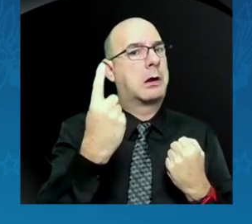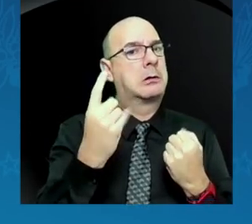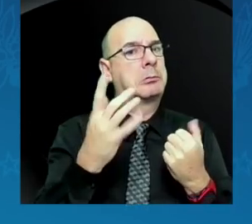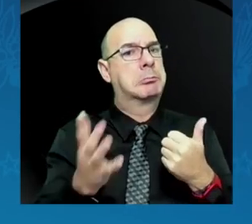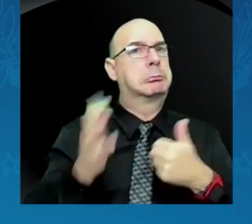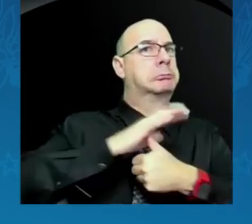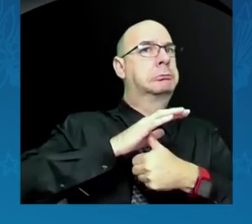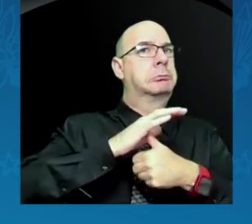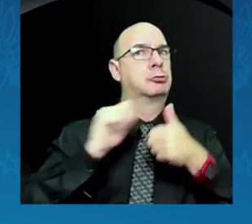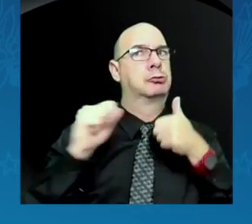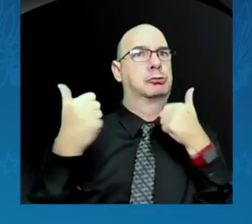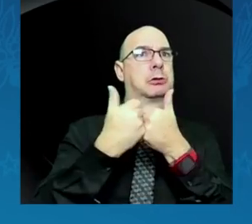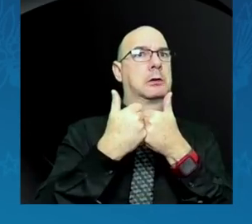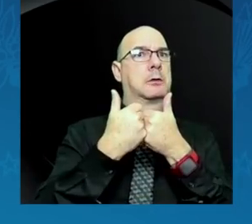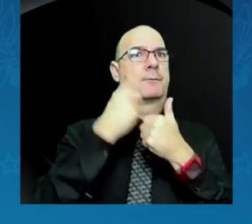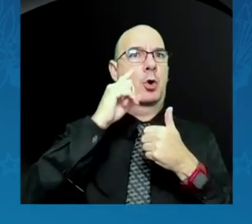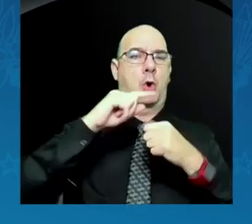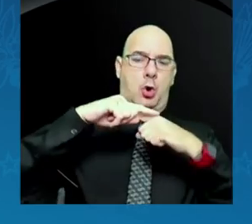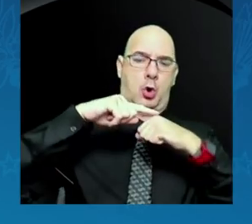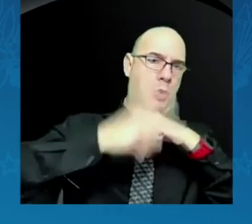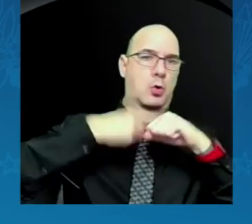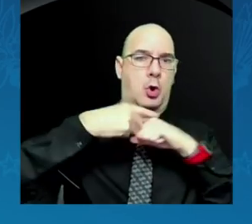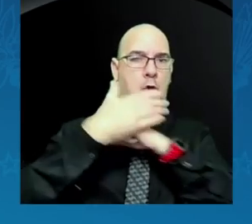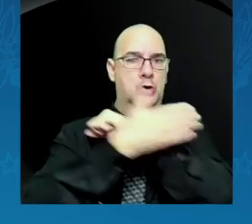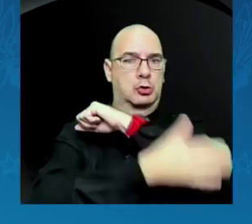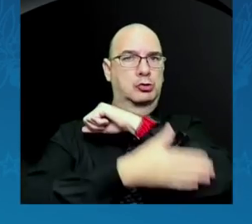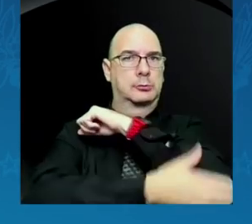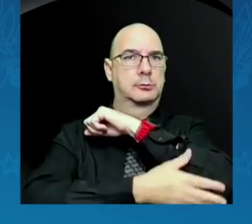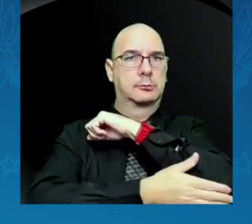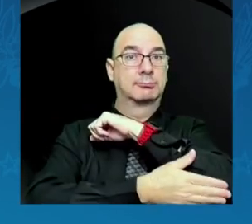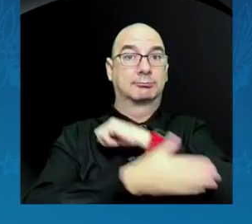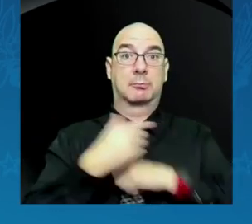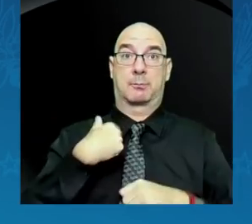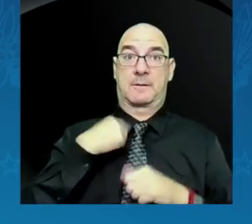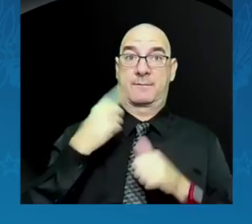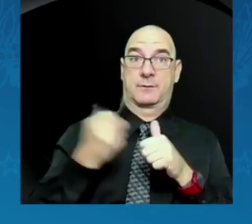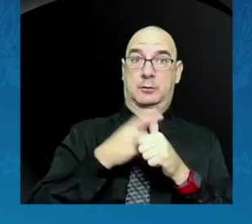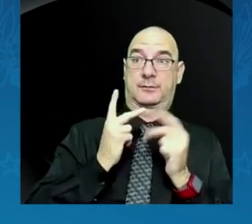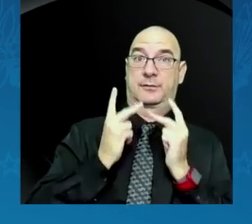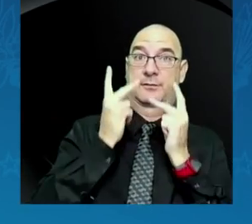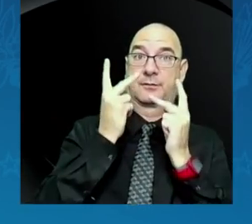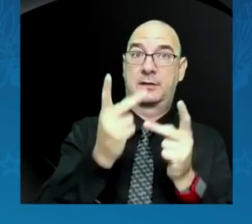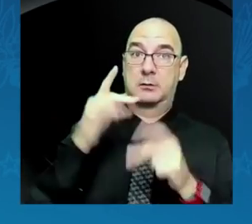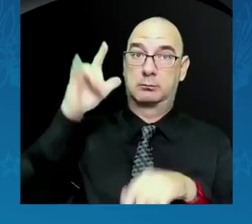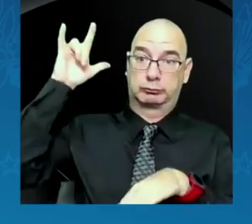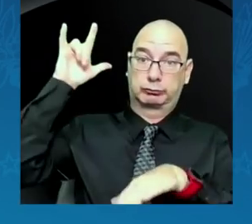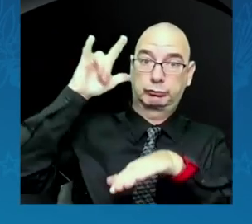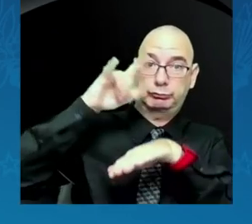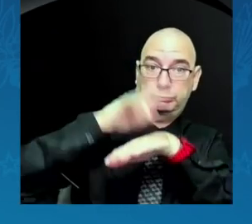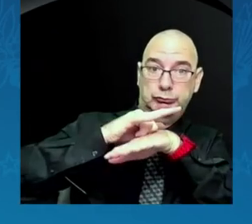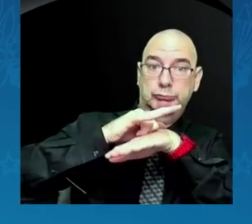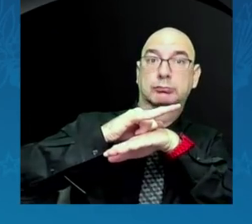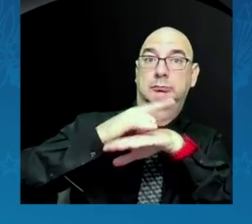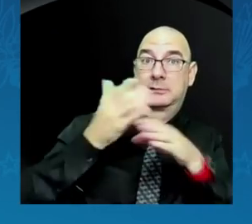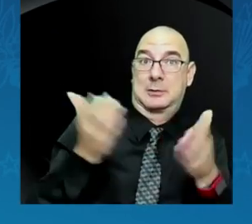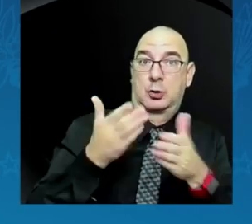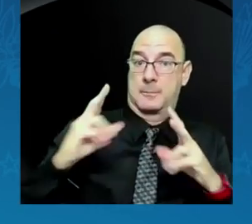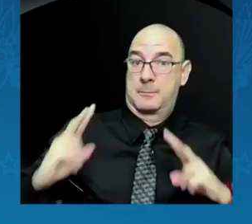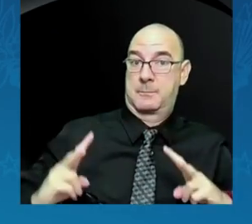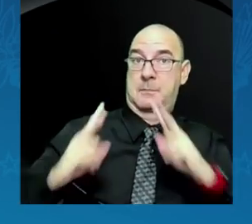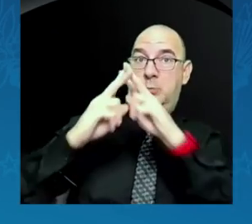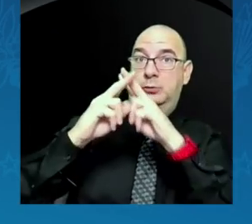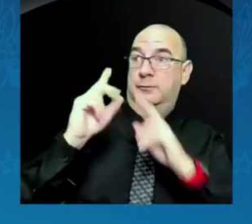first visit that we made upon landing, essentially in Paris, was to go to the Institut